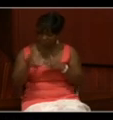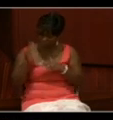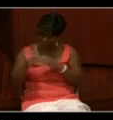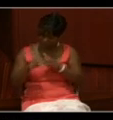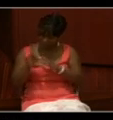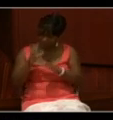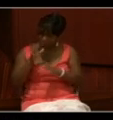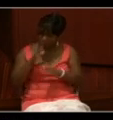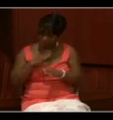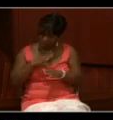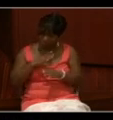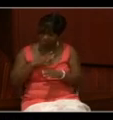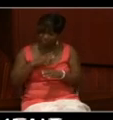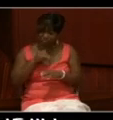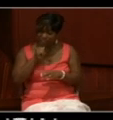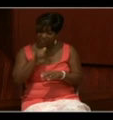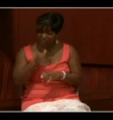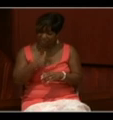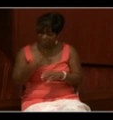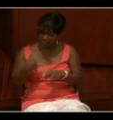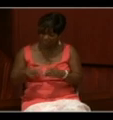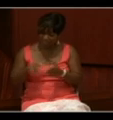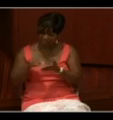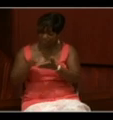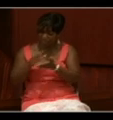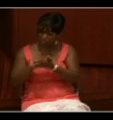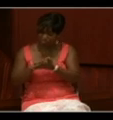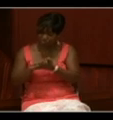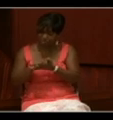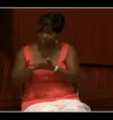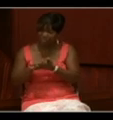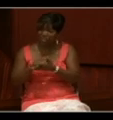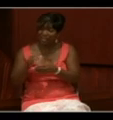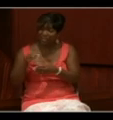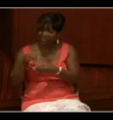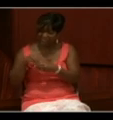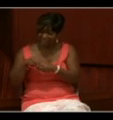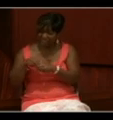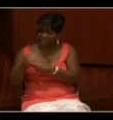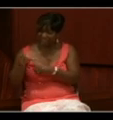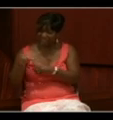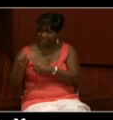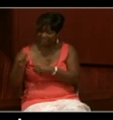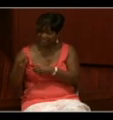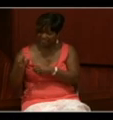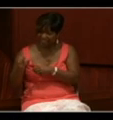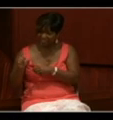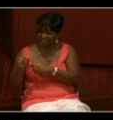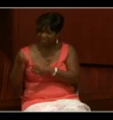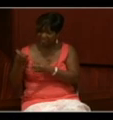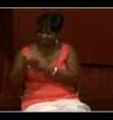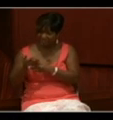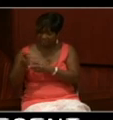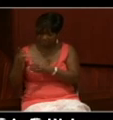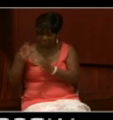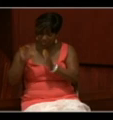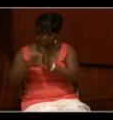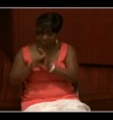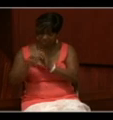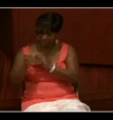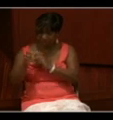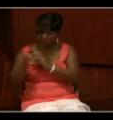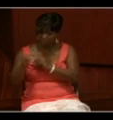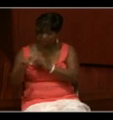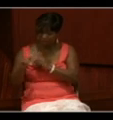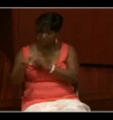women of non-Chinese descent documented in the Chinese Exclusion Act case files. This is a photograph of Mary